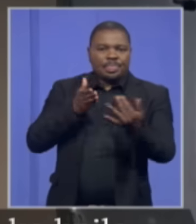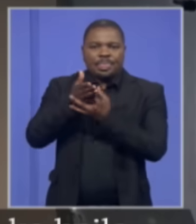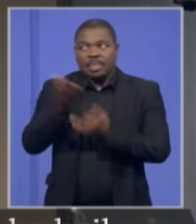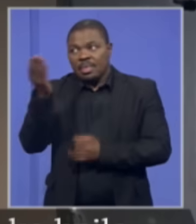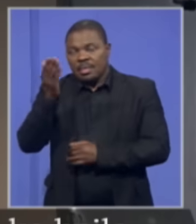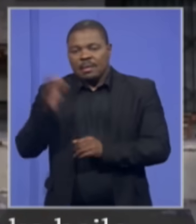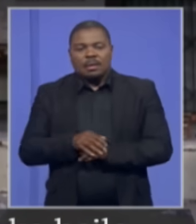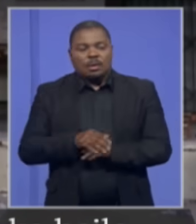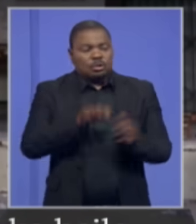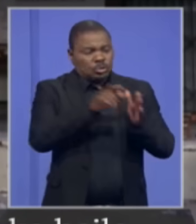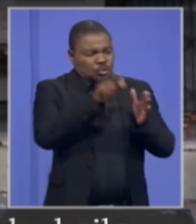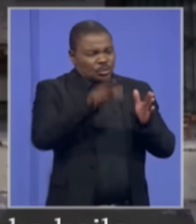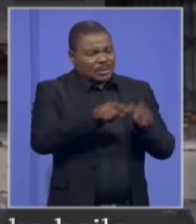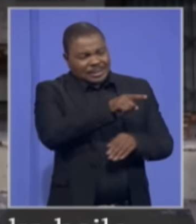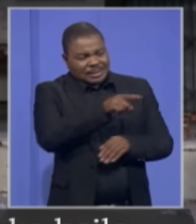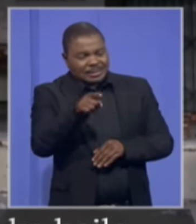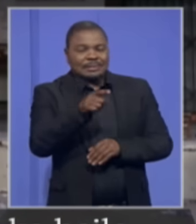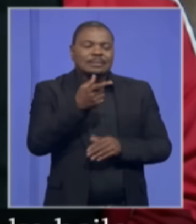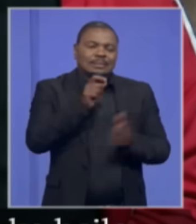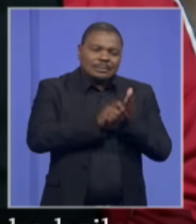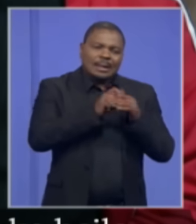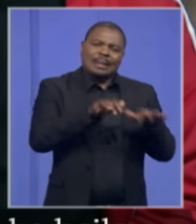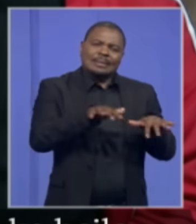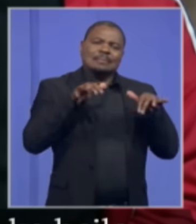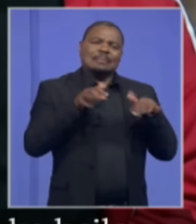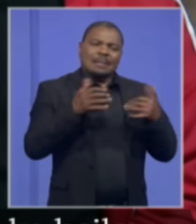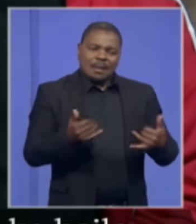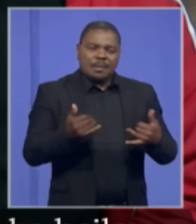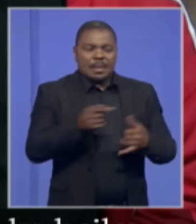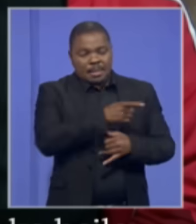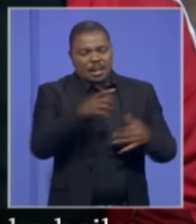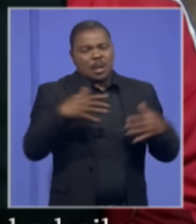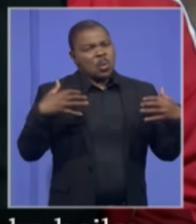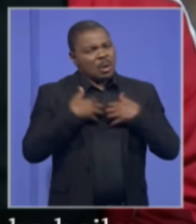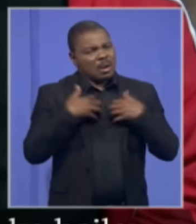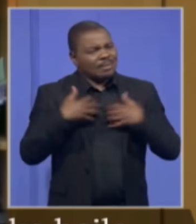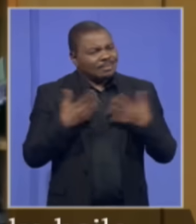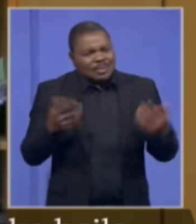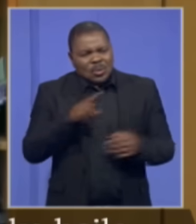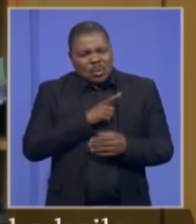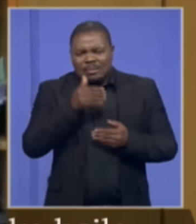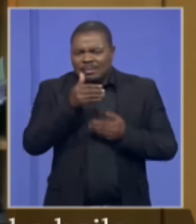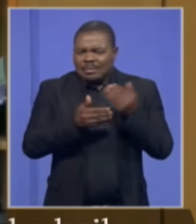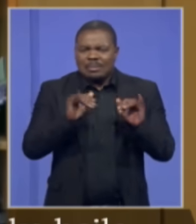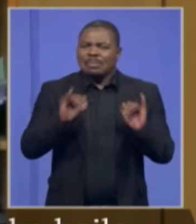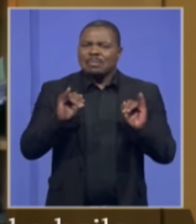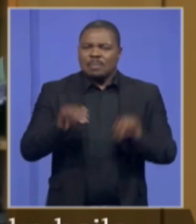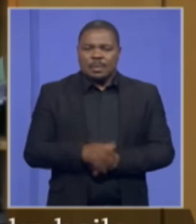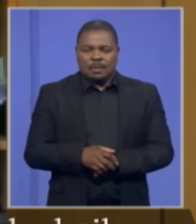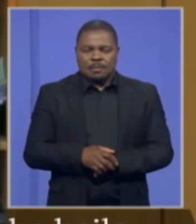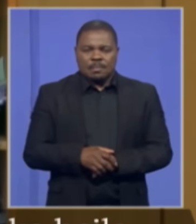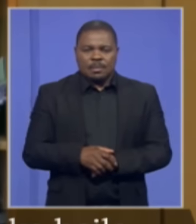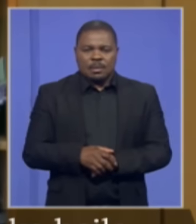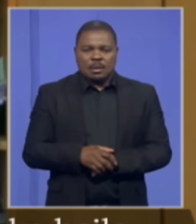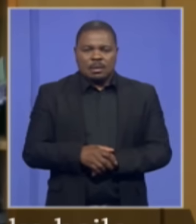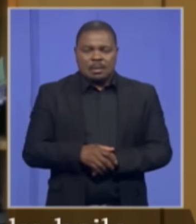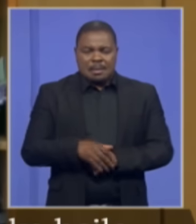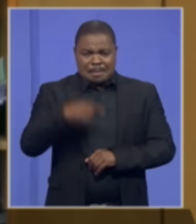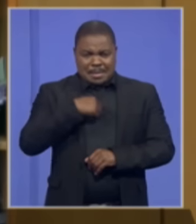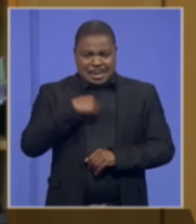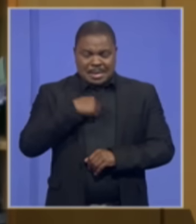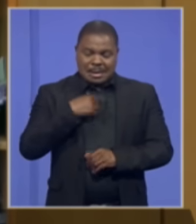lelekilweng ba ngolang ditlhatlhobo tsa bona ba re ba ngorehiswa ke maemo ana a ditaba. ga ke dire sentle mo